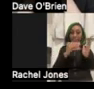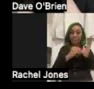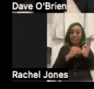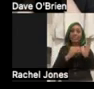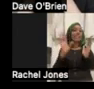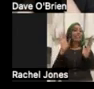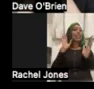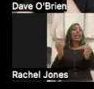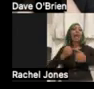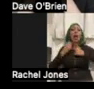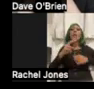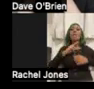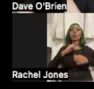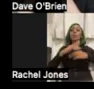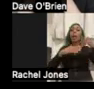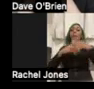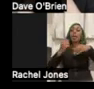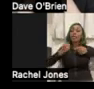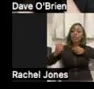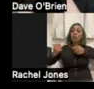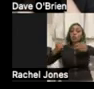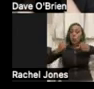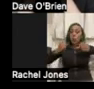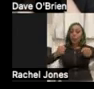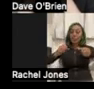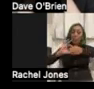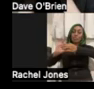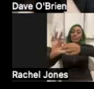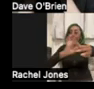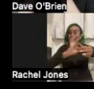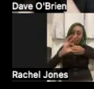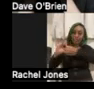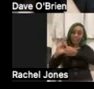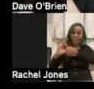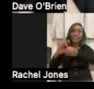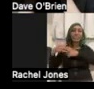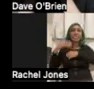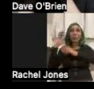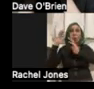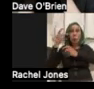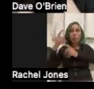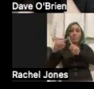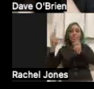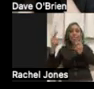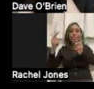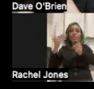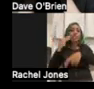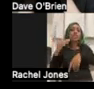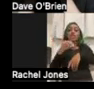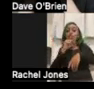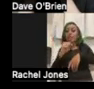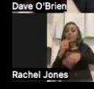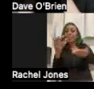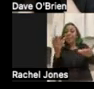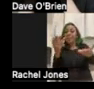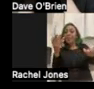building solidarity within and across communities, and we were very conscious of the different kind of agendas and how they might be negotiated.